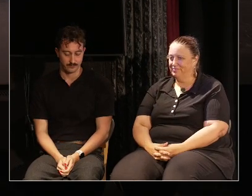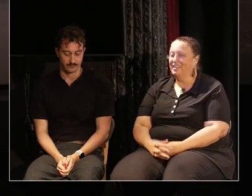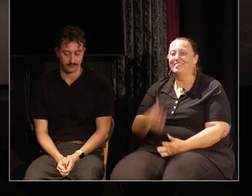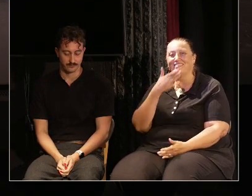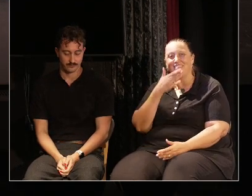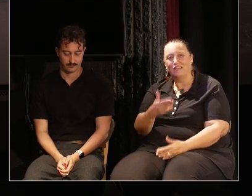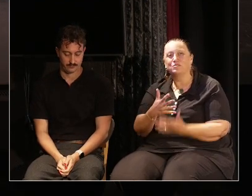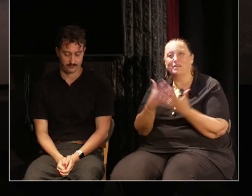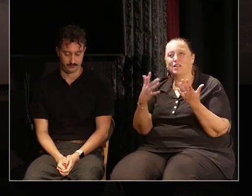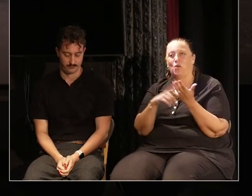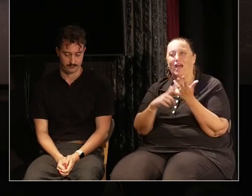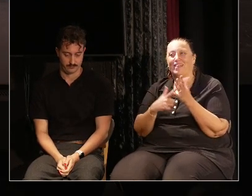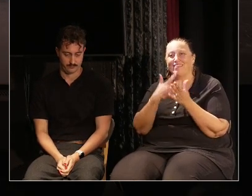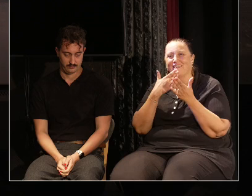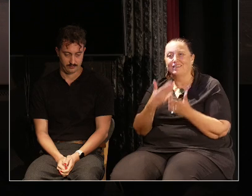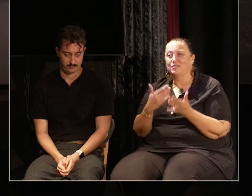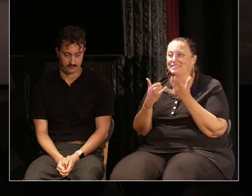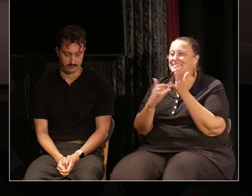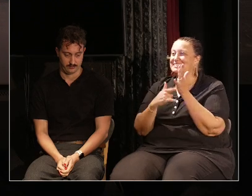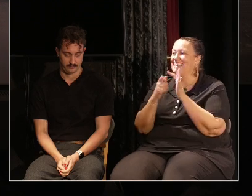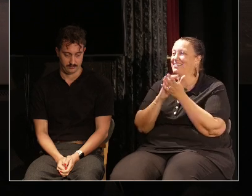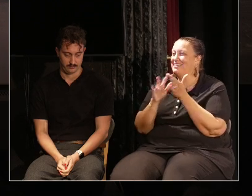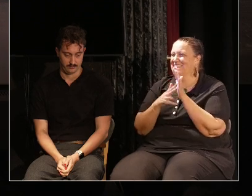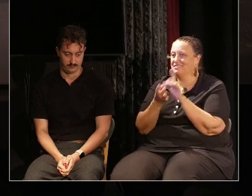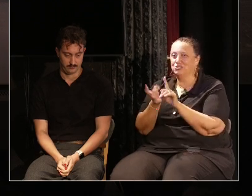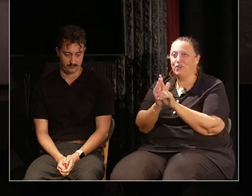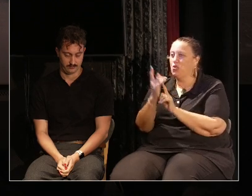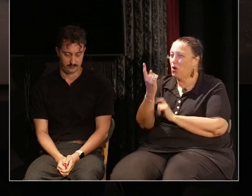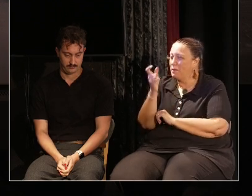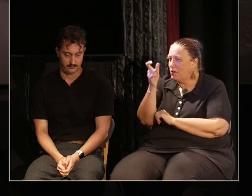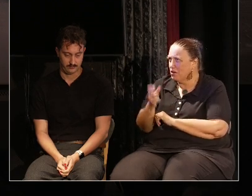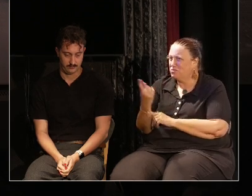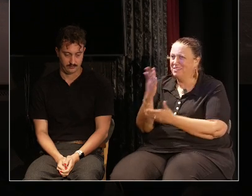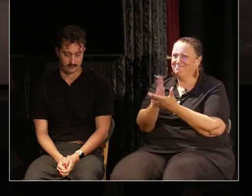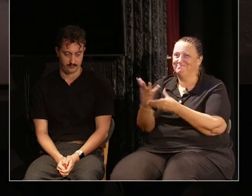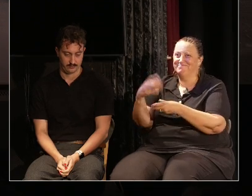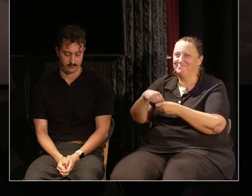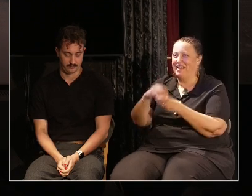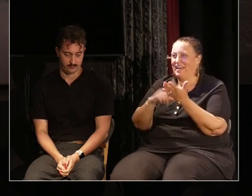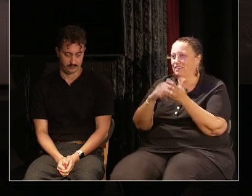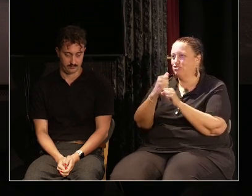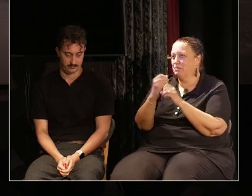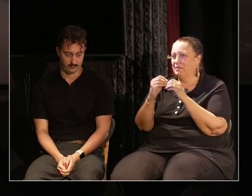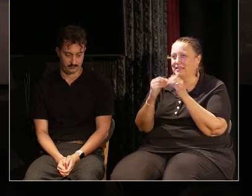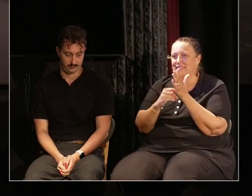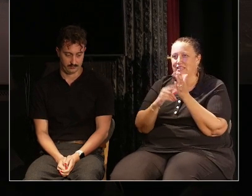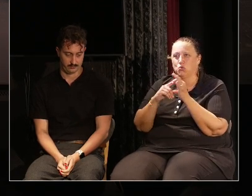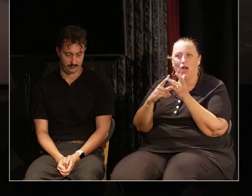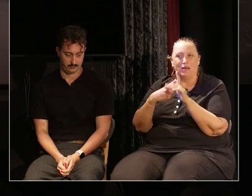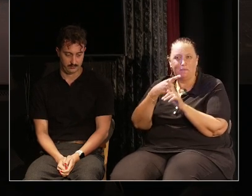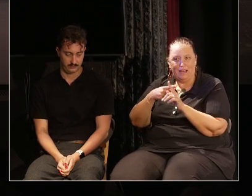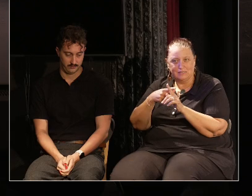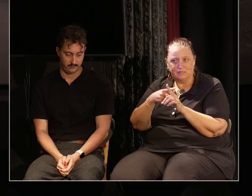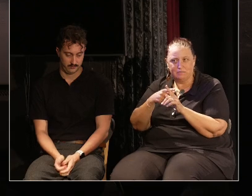Thank you, Lara. Stephen, as the only person who is a part of the LGBTIQA+ community on the panel, you no doubt have